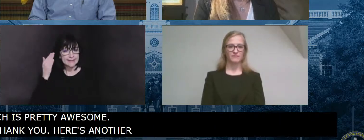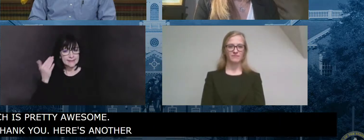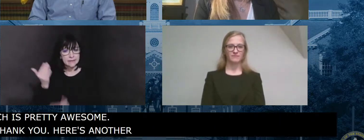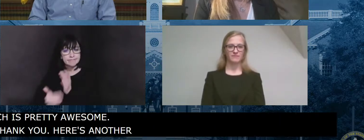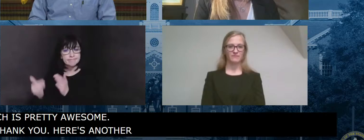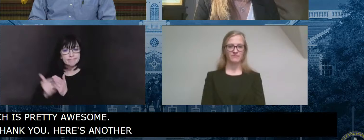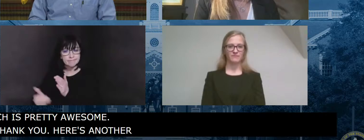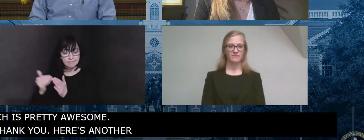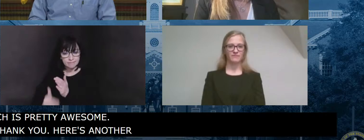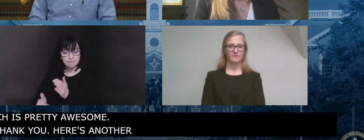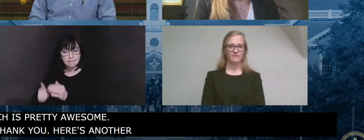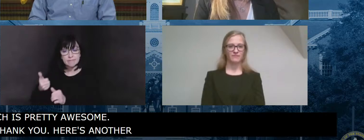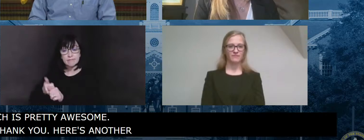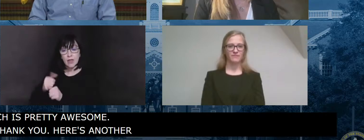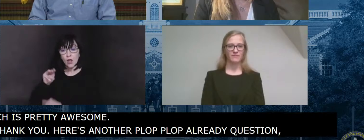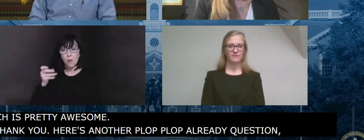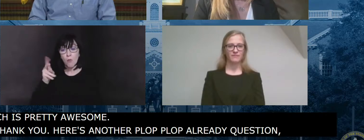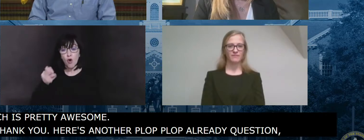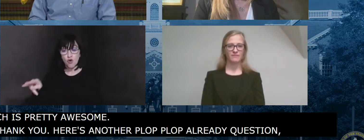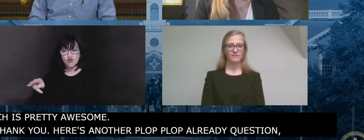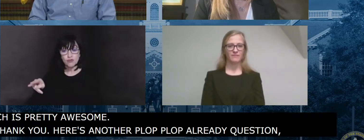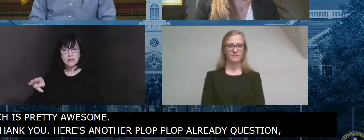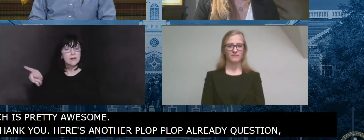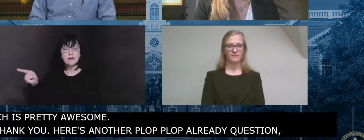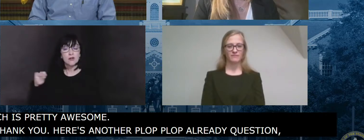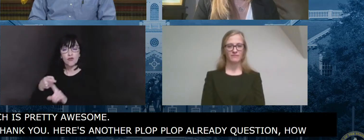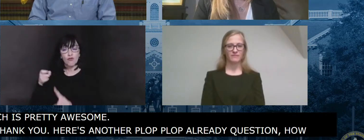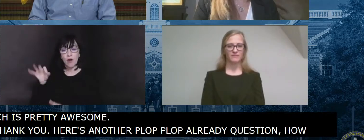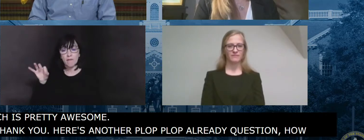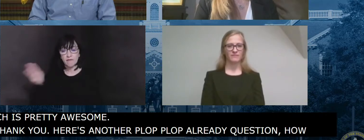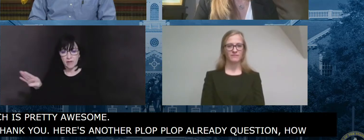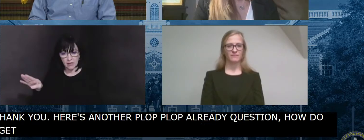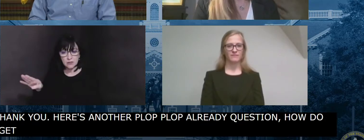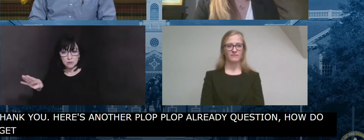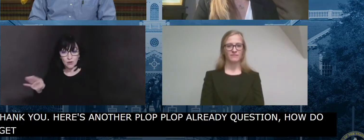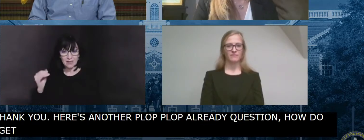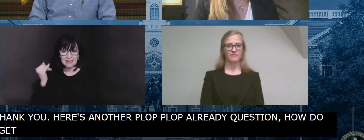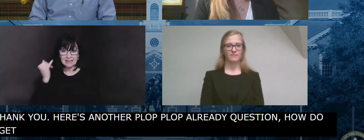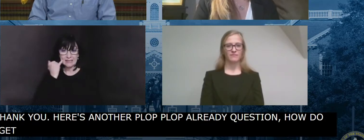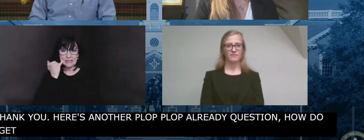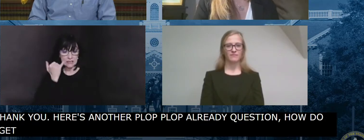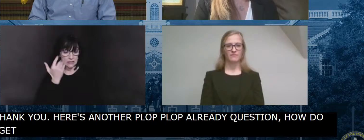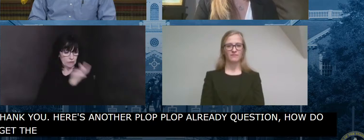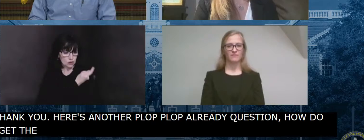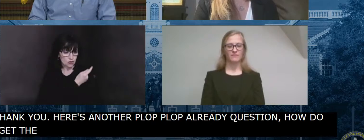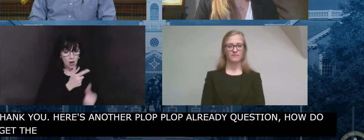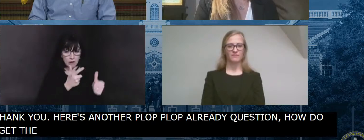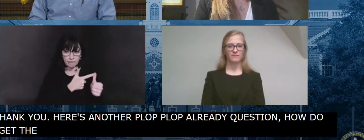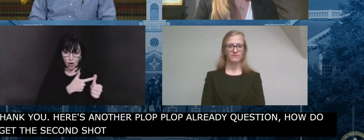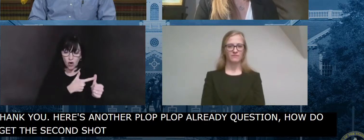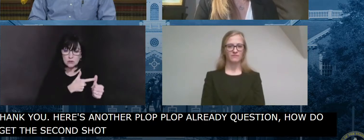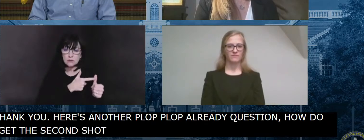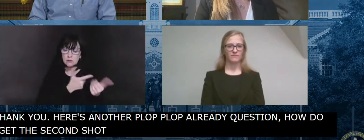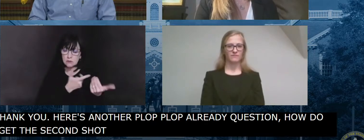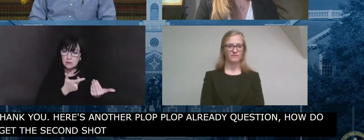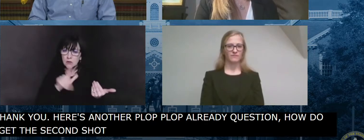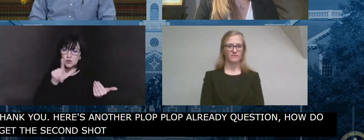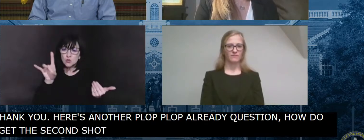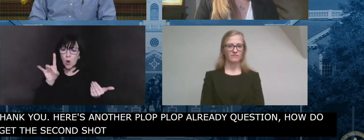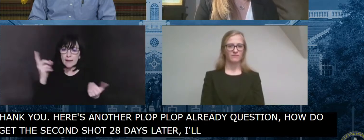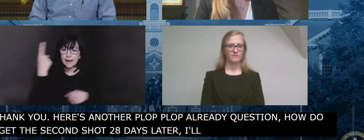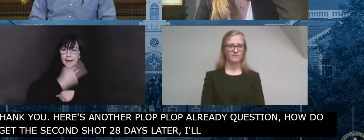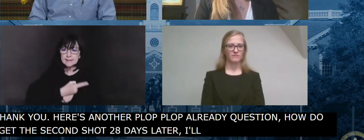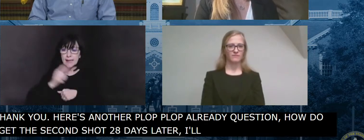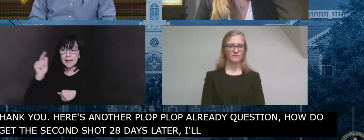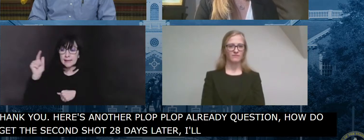Maureen on Facebook, who asks, how do you get the second shot 28 days later? I'll just add on to that. Do you need it exactly 28